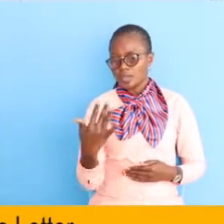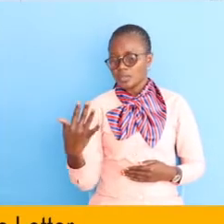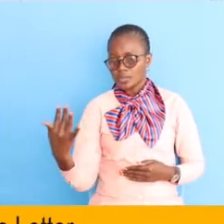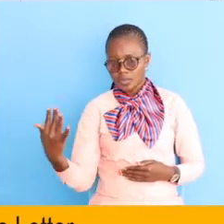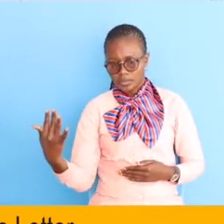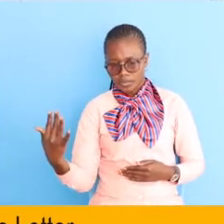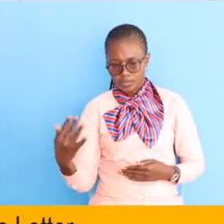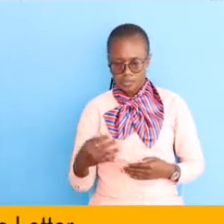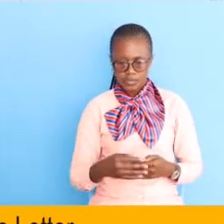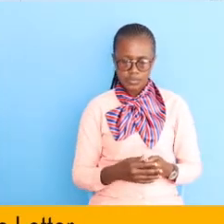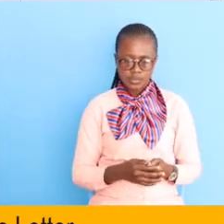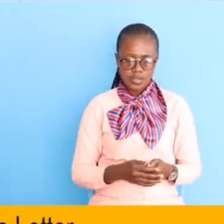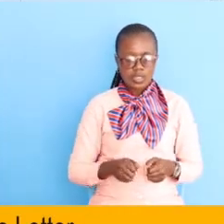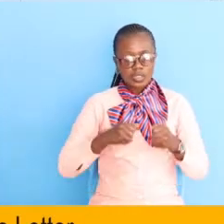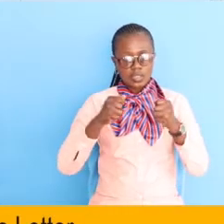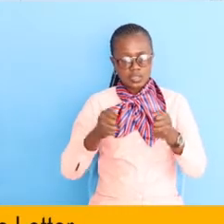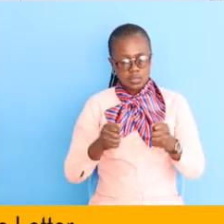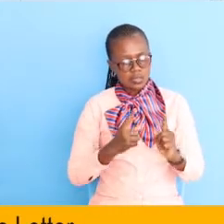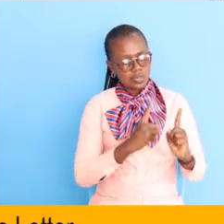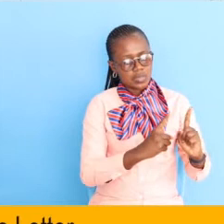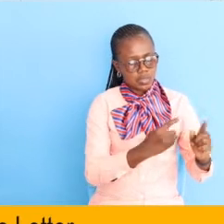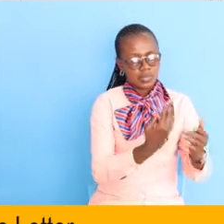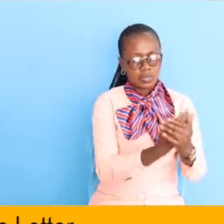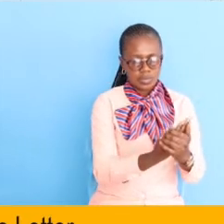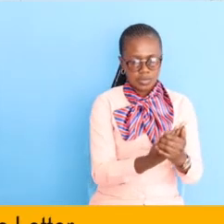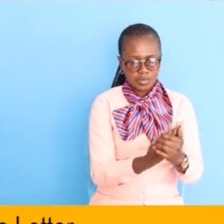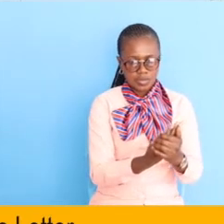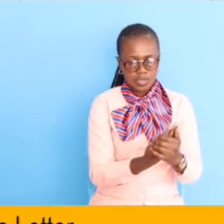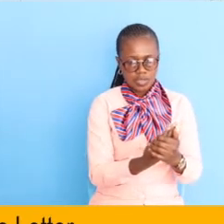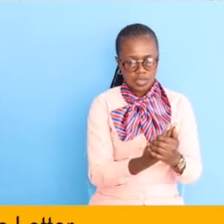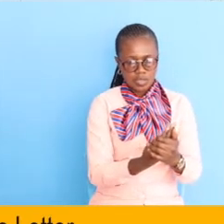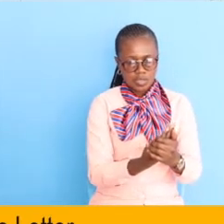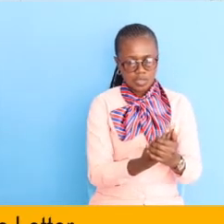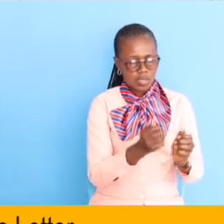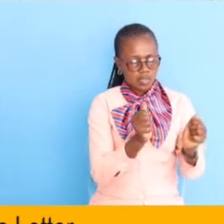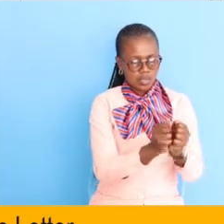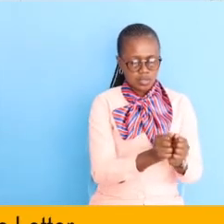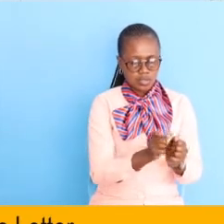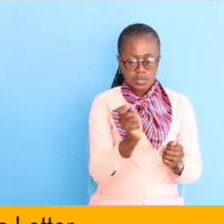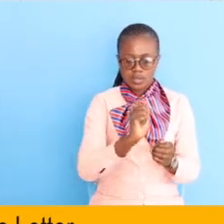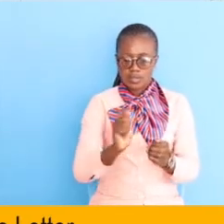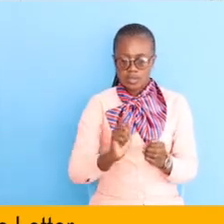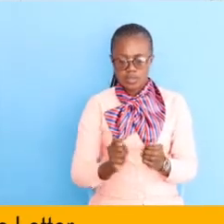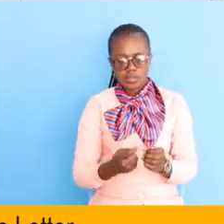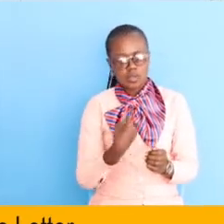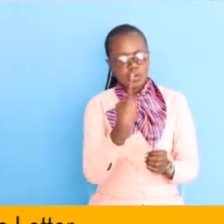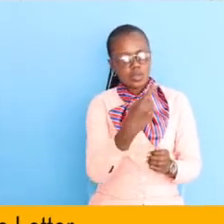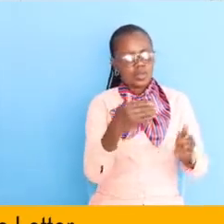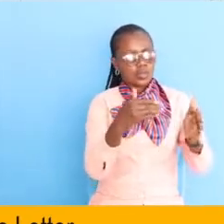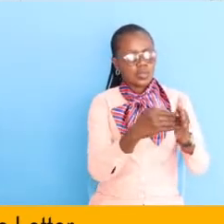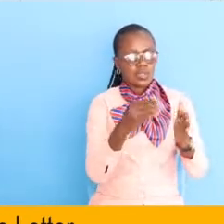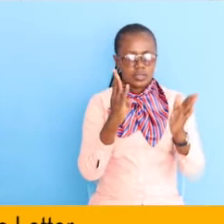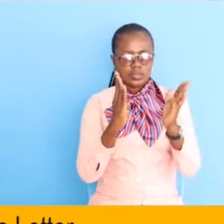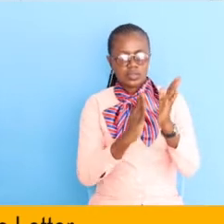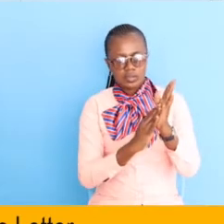to these aspects that I have listed here. That the number 1 of the box that we see on the